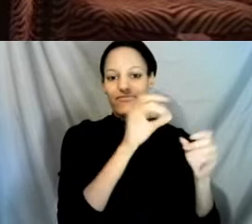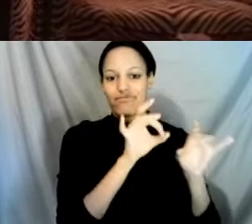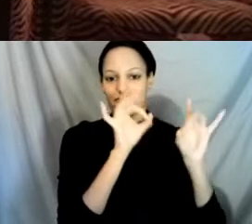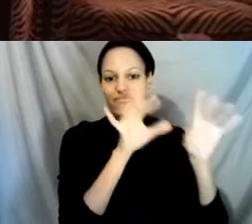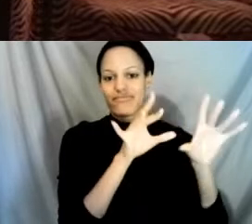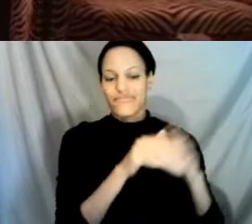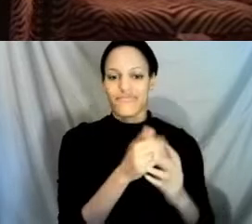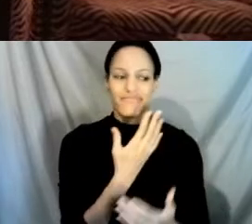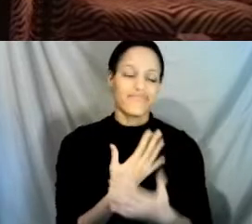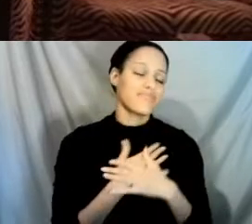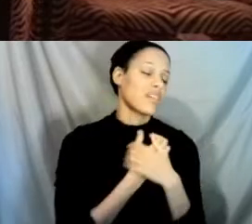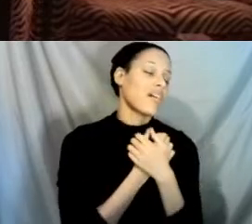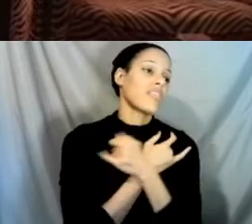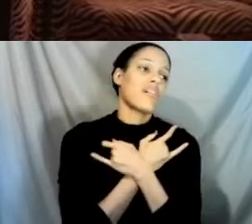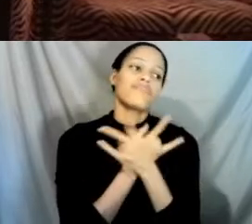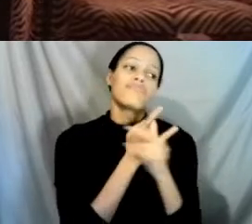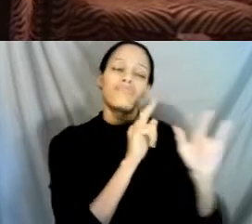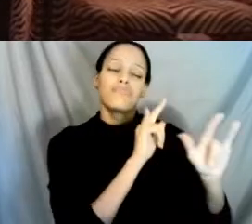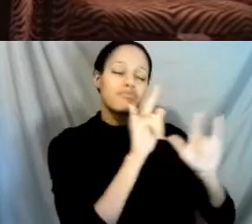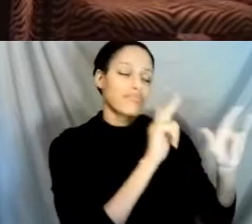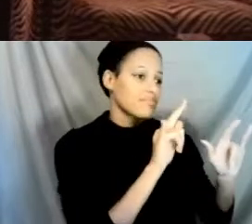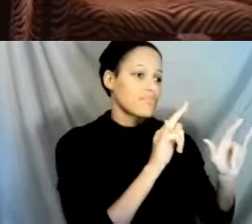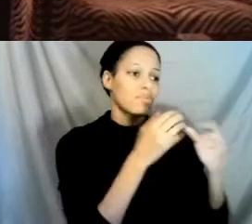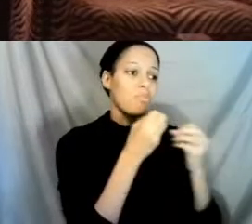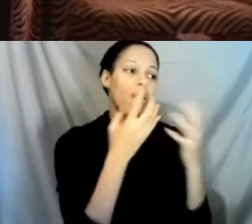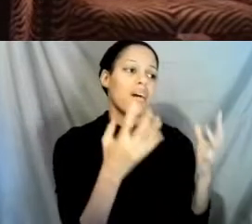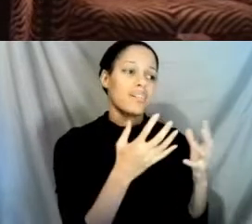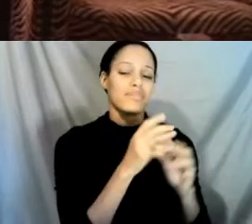who I love so much, who I love so much.